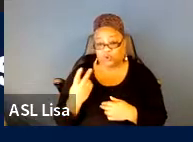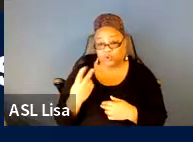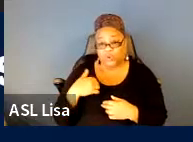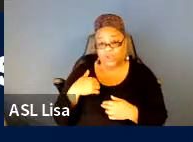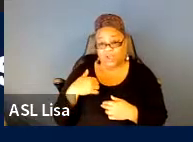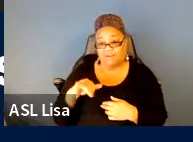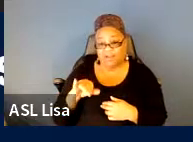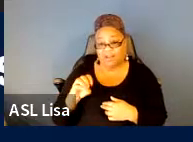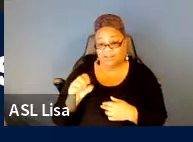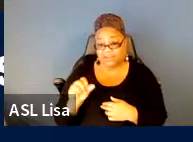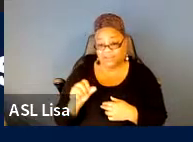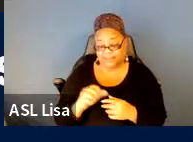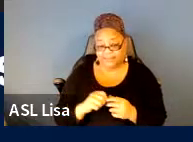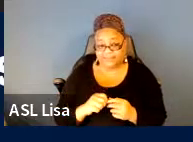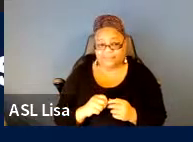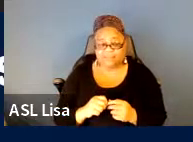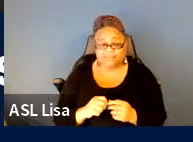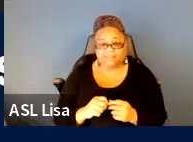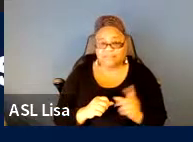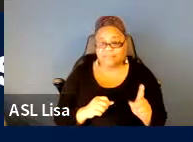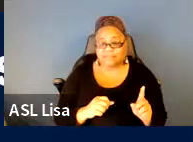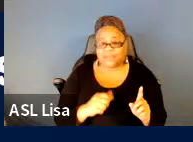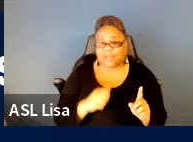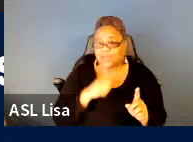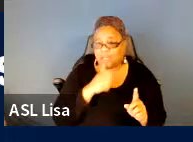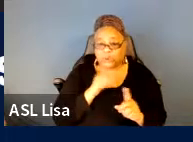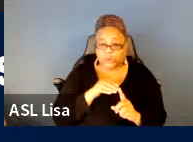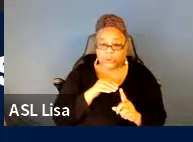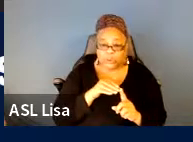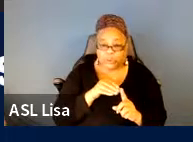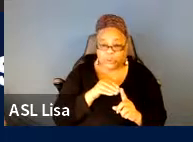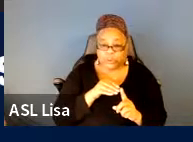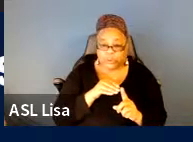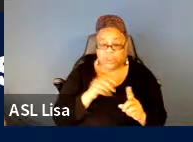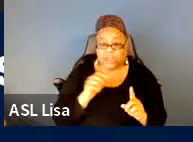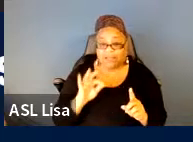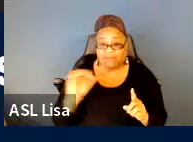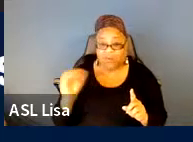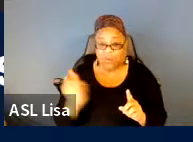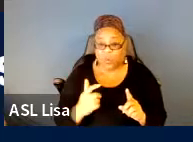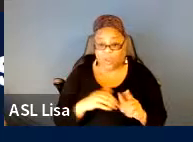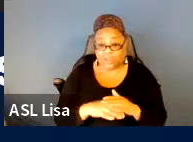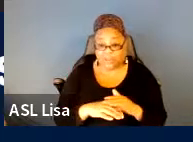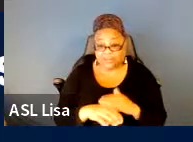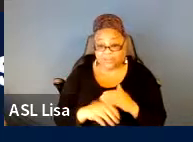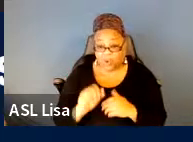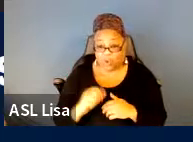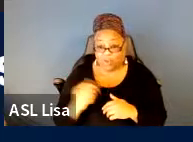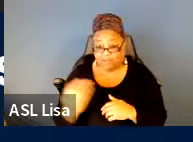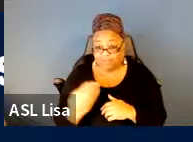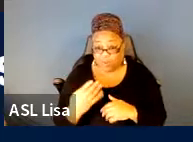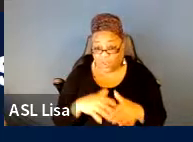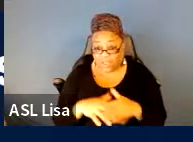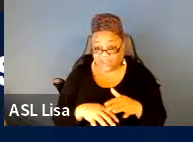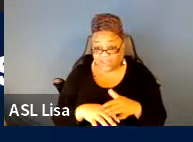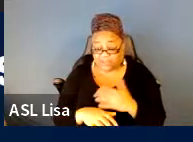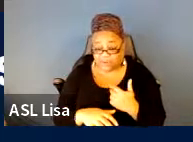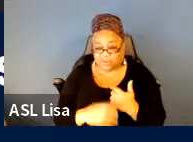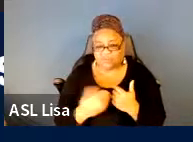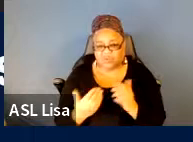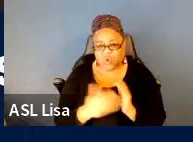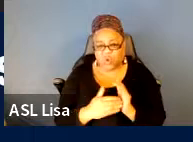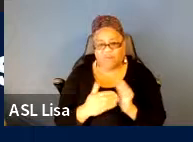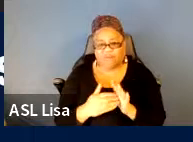ISA. Not to beat a dead horse, but again, if all are accessible, all 4 if they were accessible, which is often the